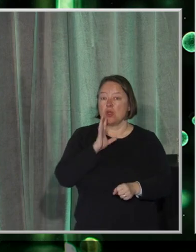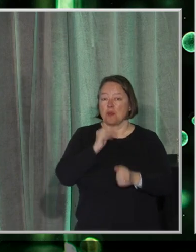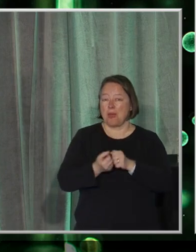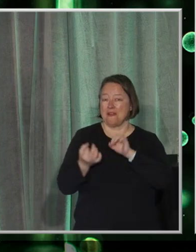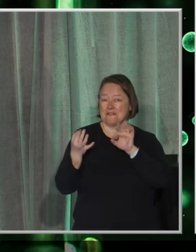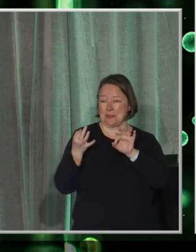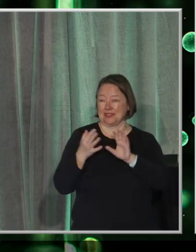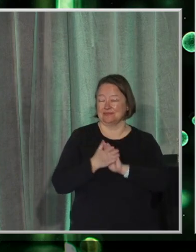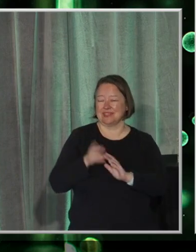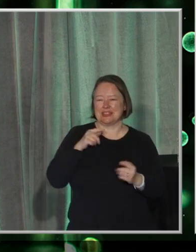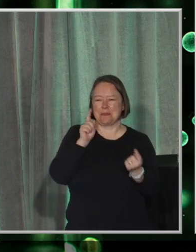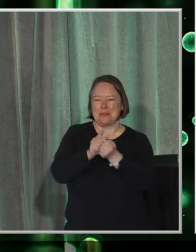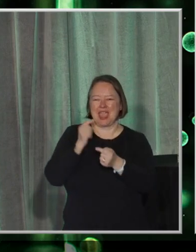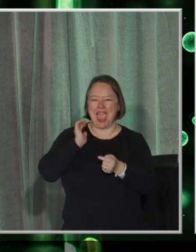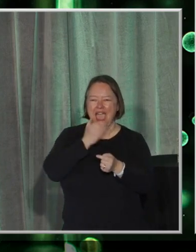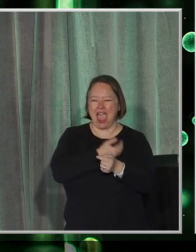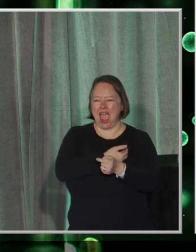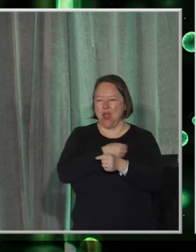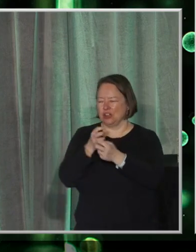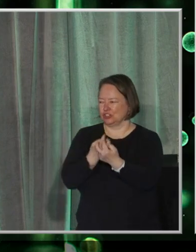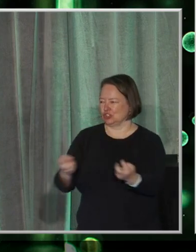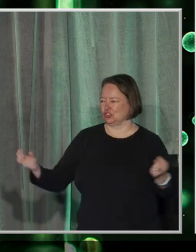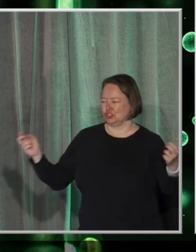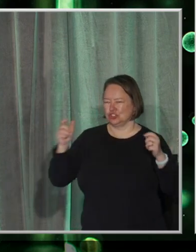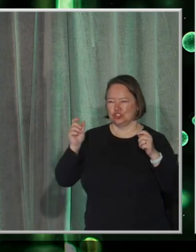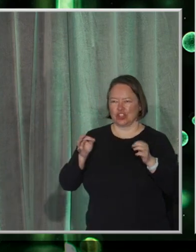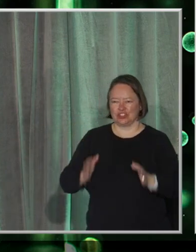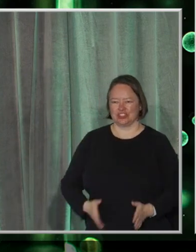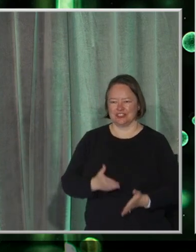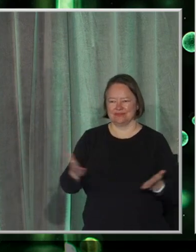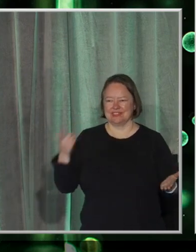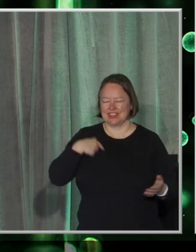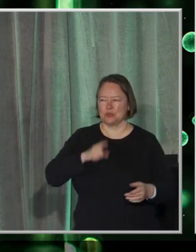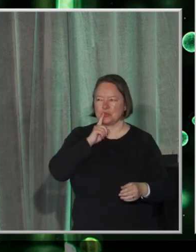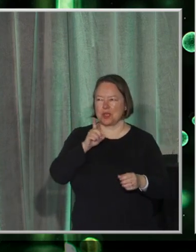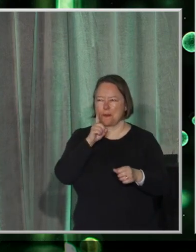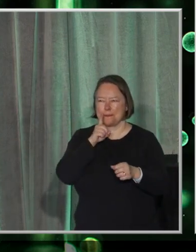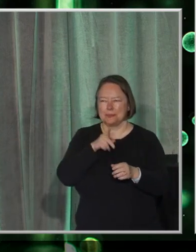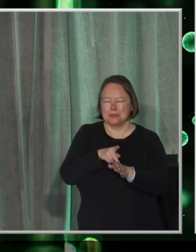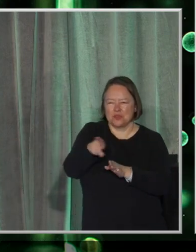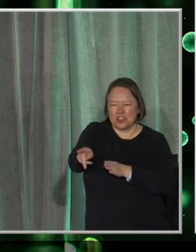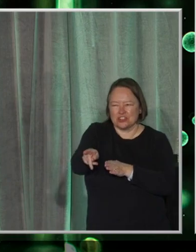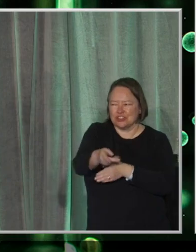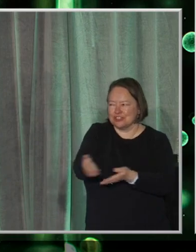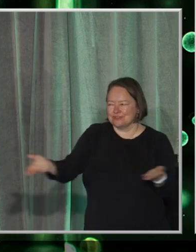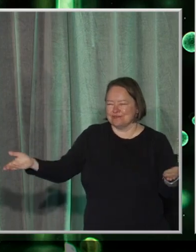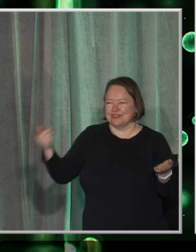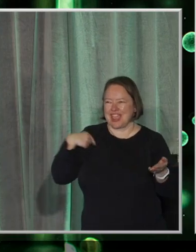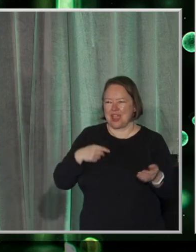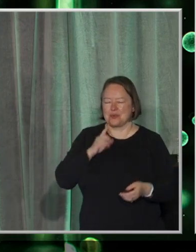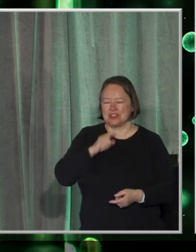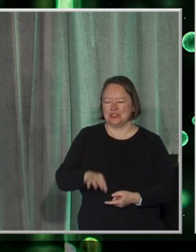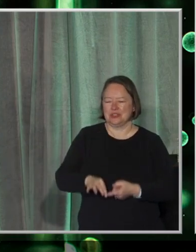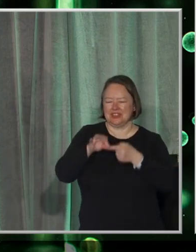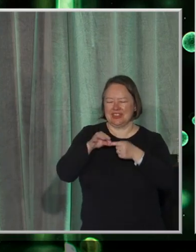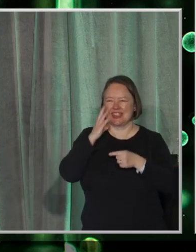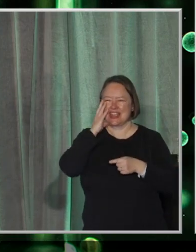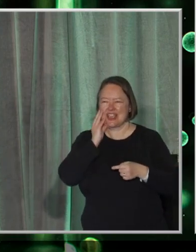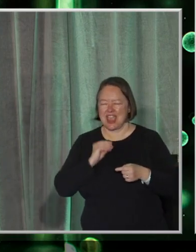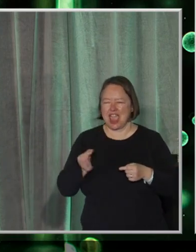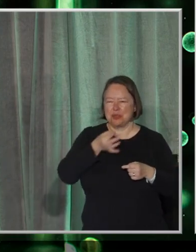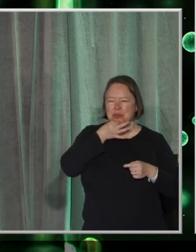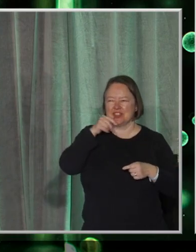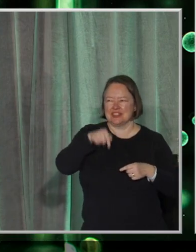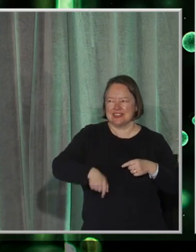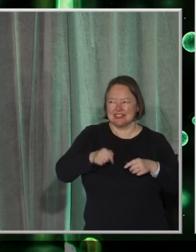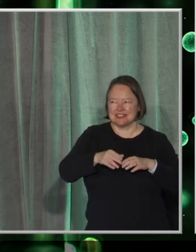feedback, let's meet our core panel of judges. These dedicated professionals each bring unique expertise to the table. They've